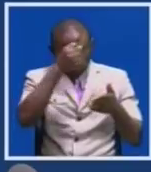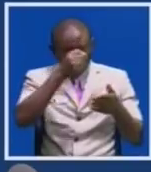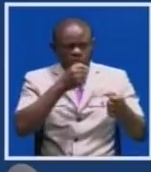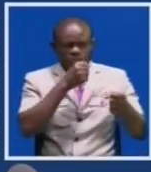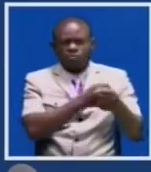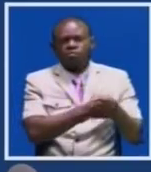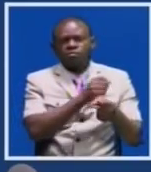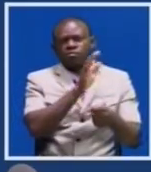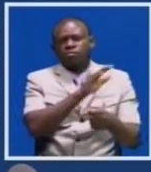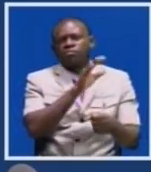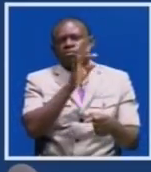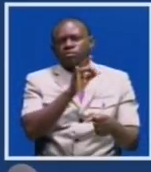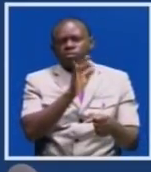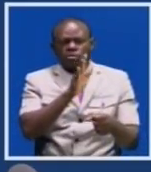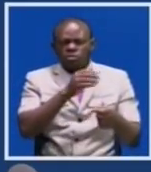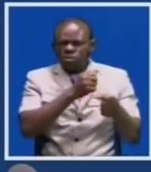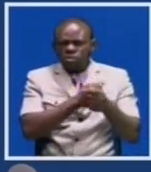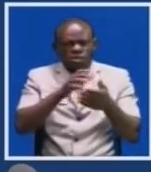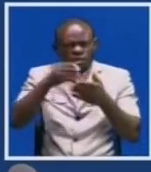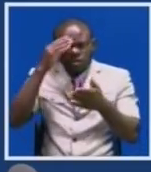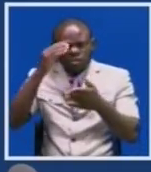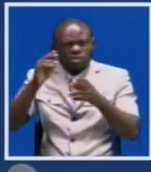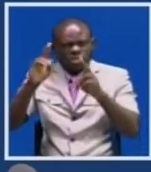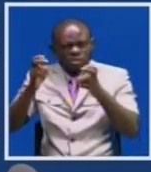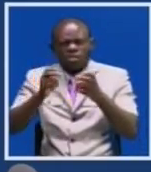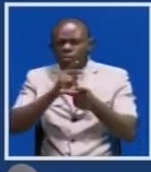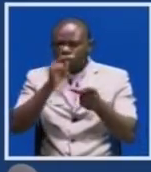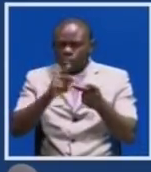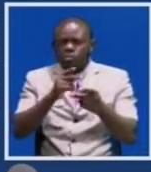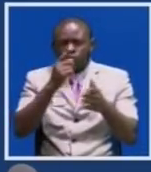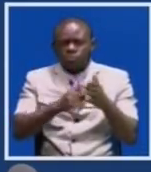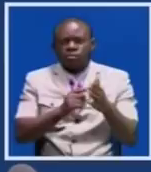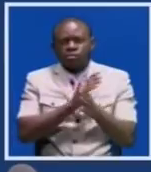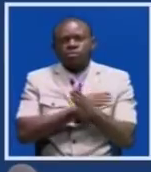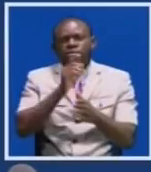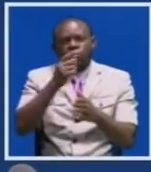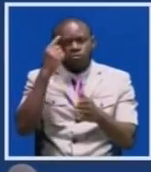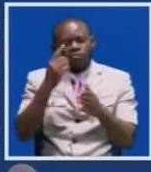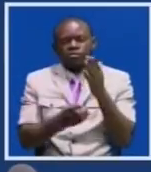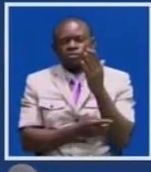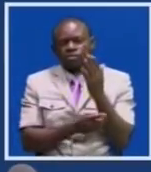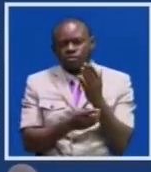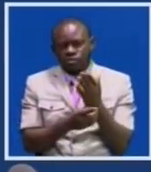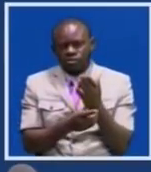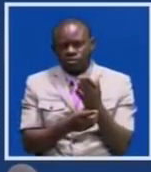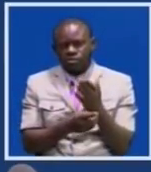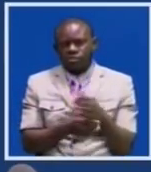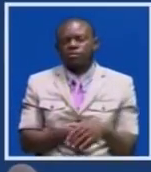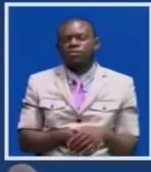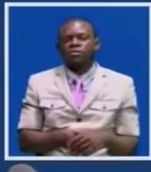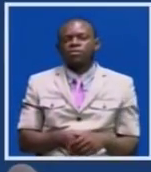to Zambia's development. Mrs. Chirwa said this when she addressed the students in Lusaka. And former student at